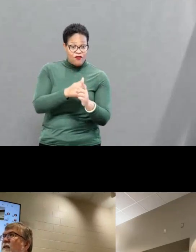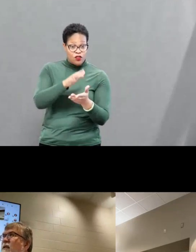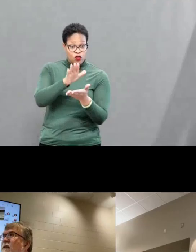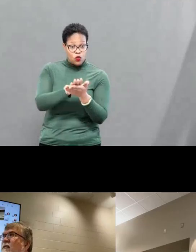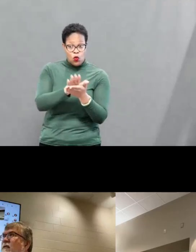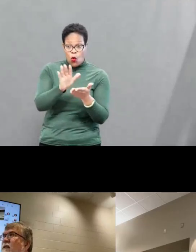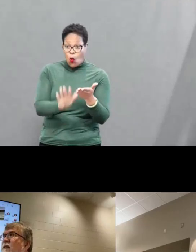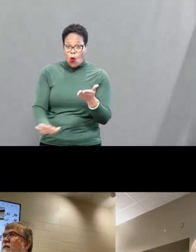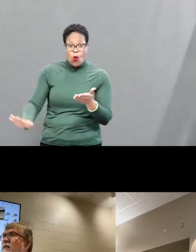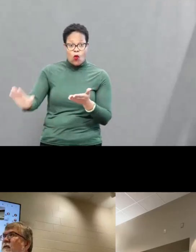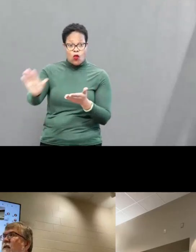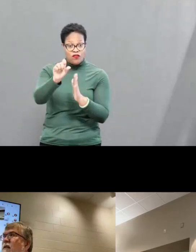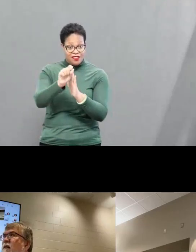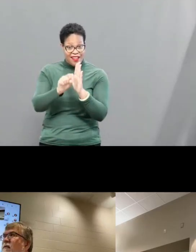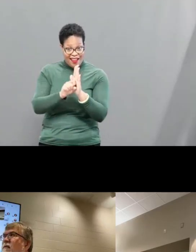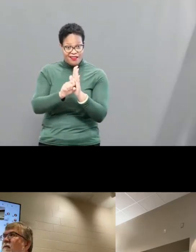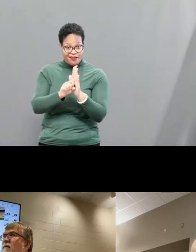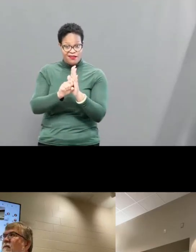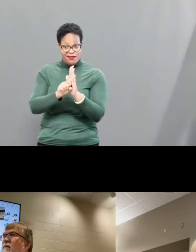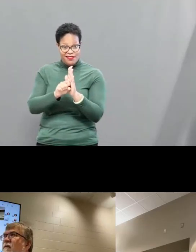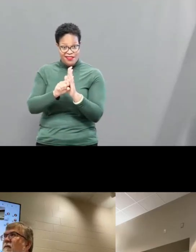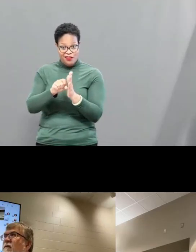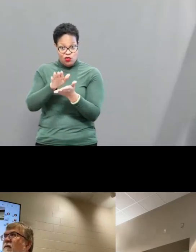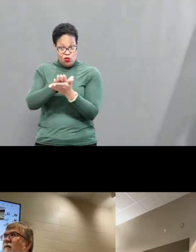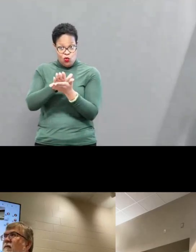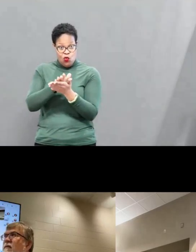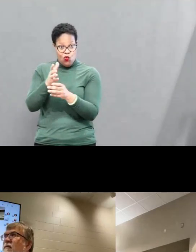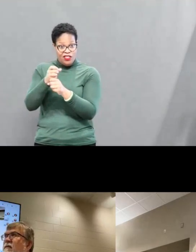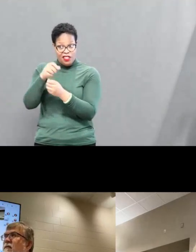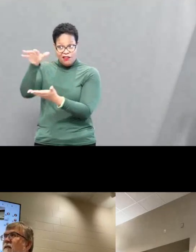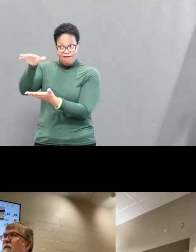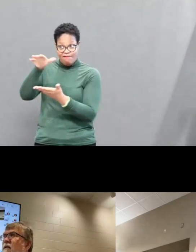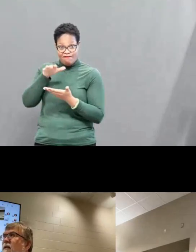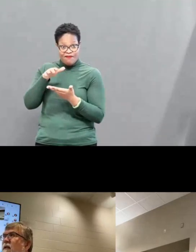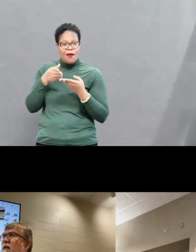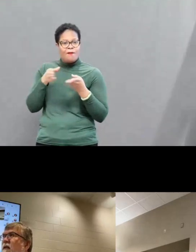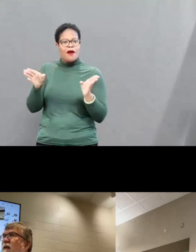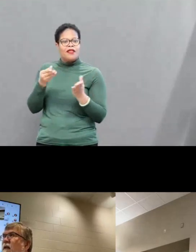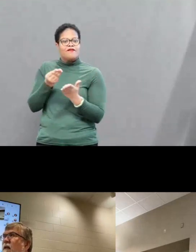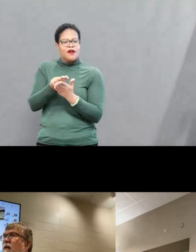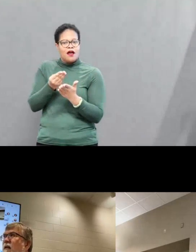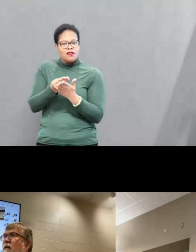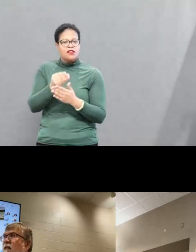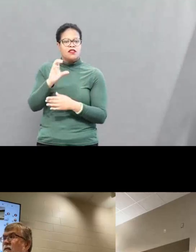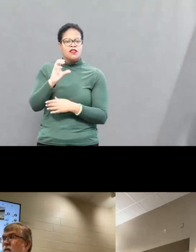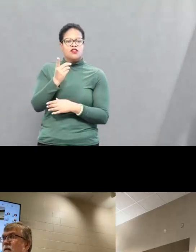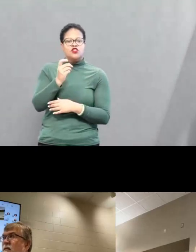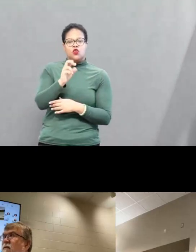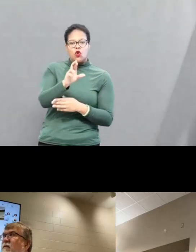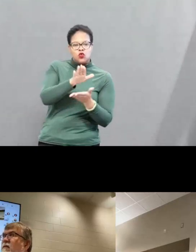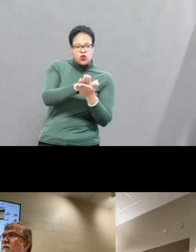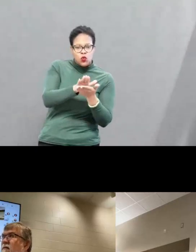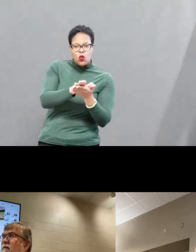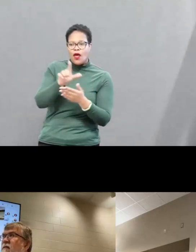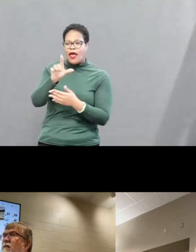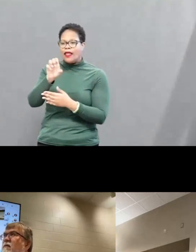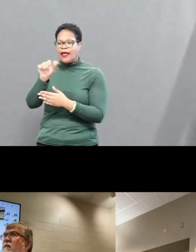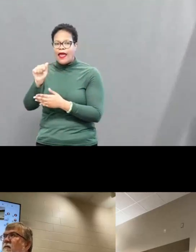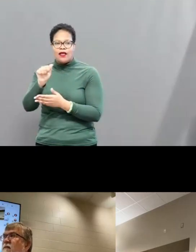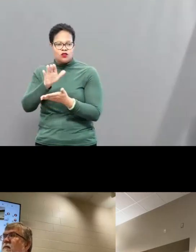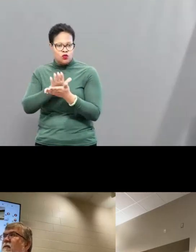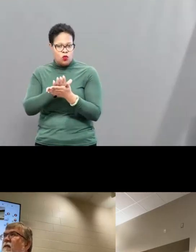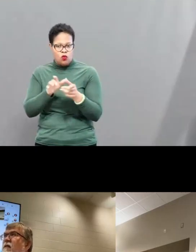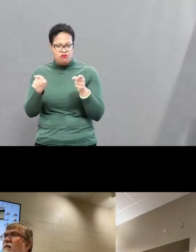state that receives public funds, whether it's a charter school or an LEA school, they